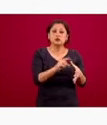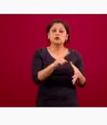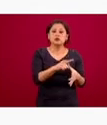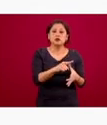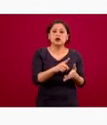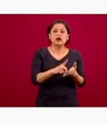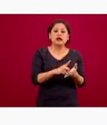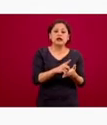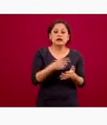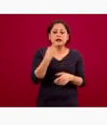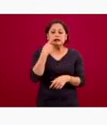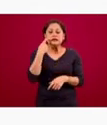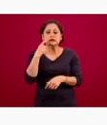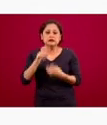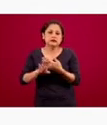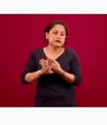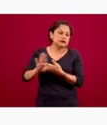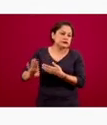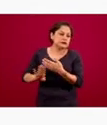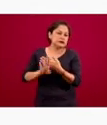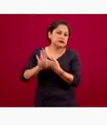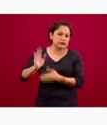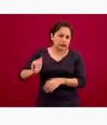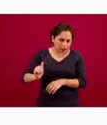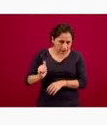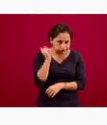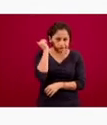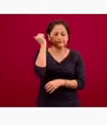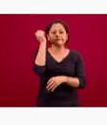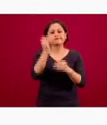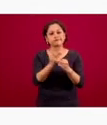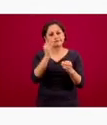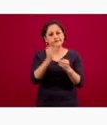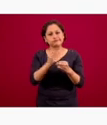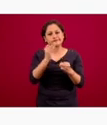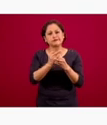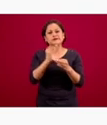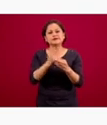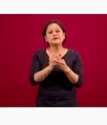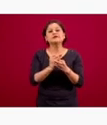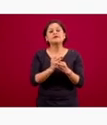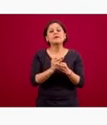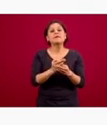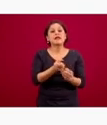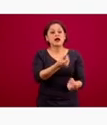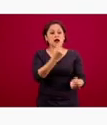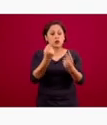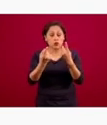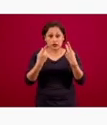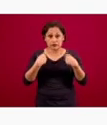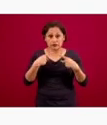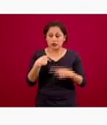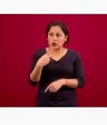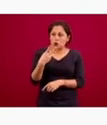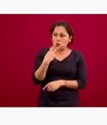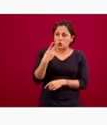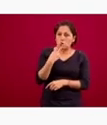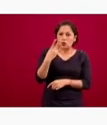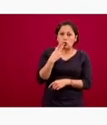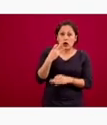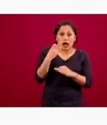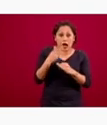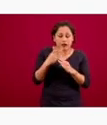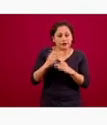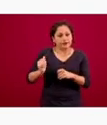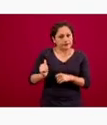can take advantage of the quarantine. Try to see this as an opportunity